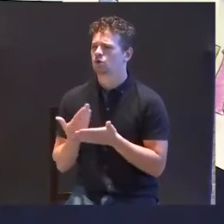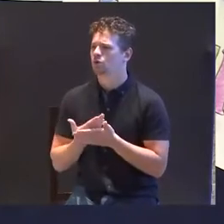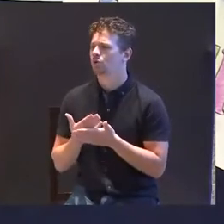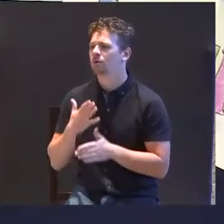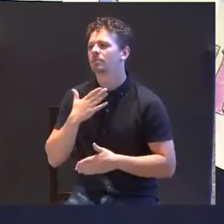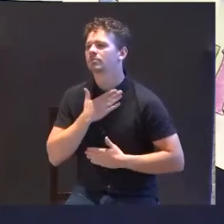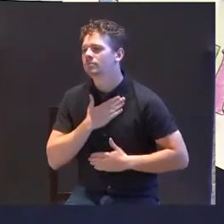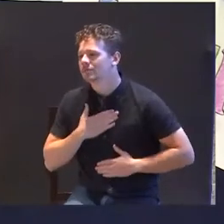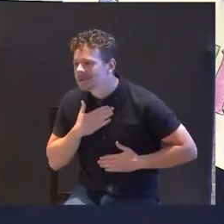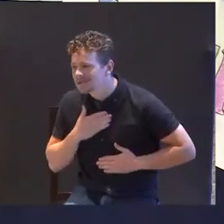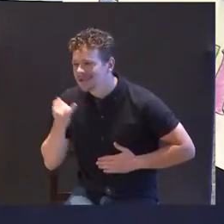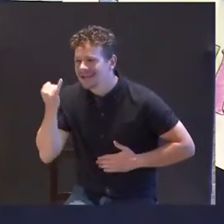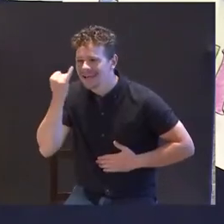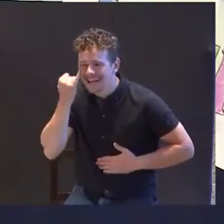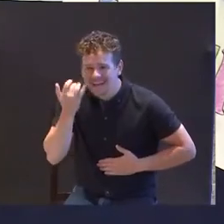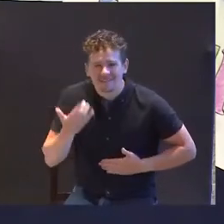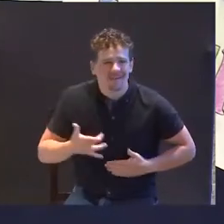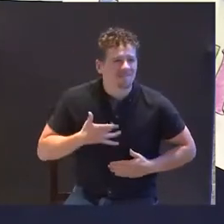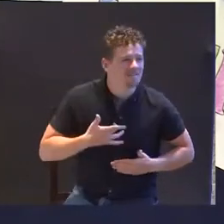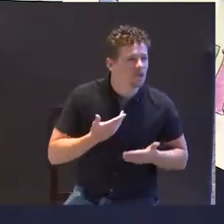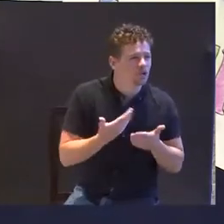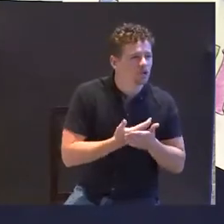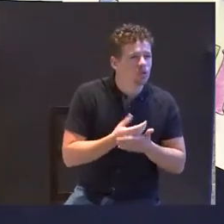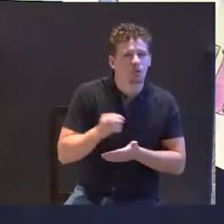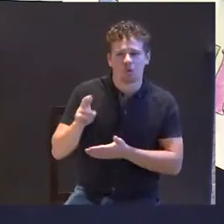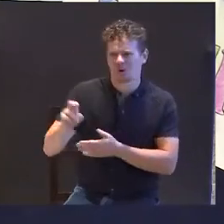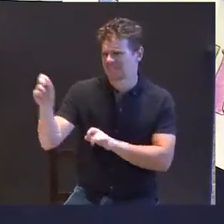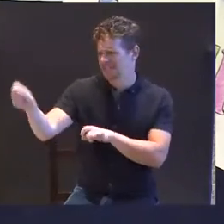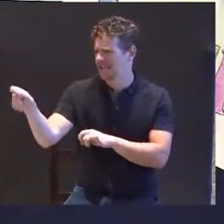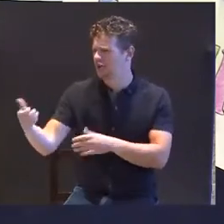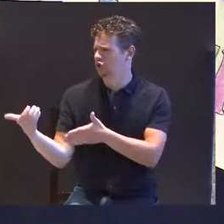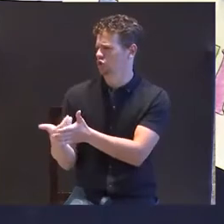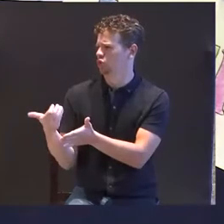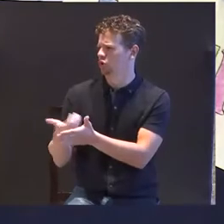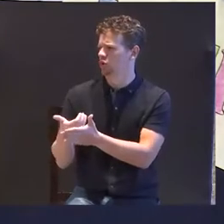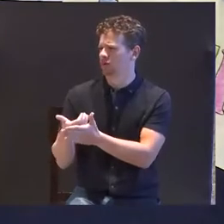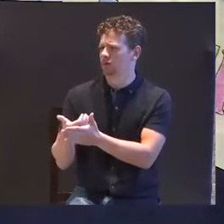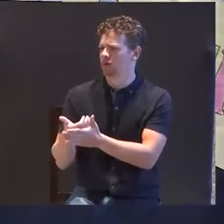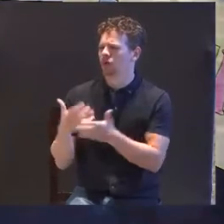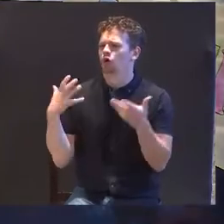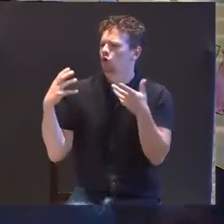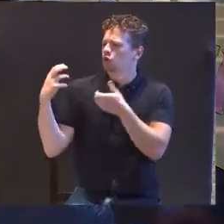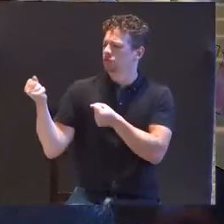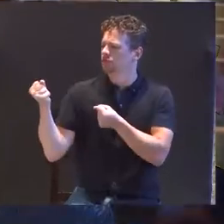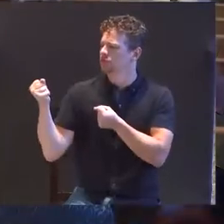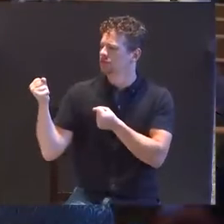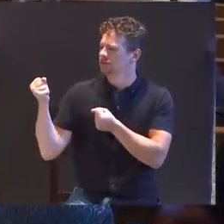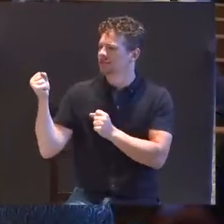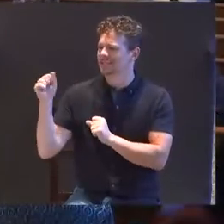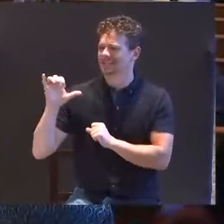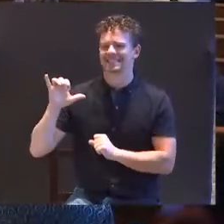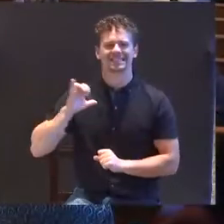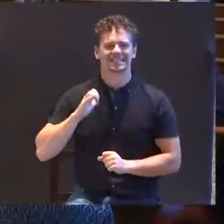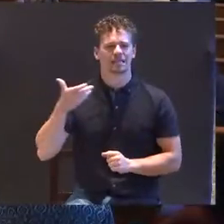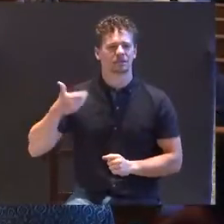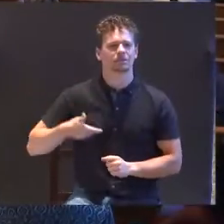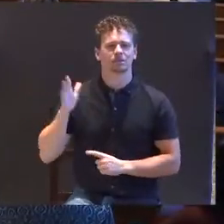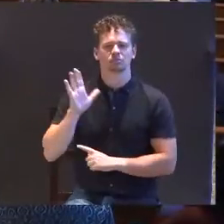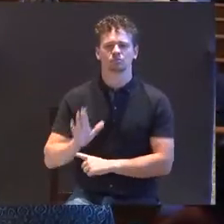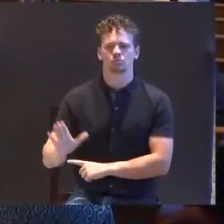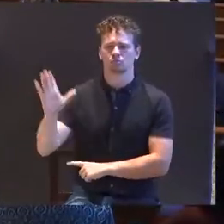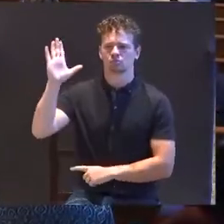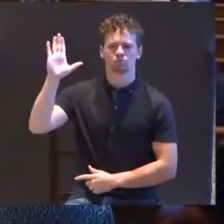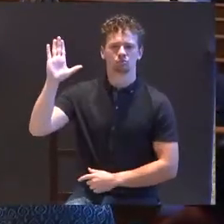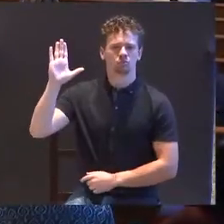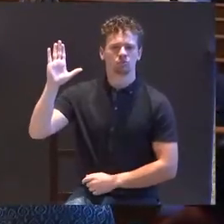you, if you would, if you are new or you feel like you're new today, to take your courage in your hand and raise your hand as I raise my hand. We certainly want to connect with